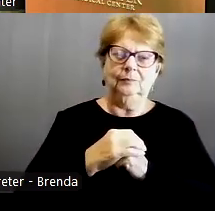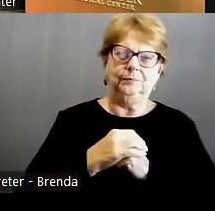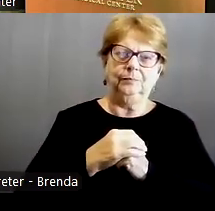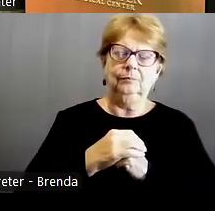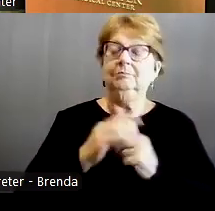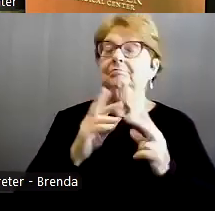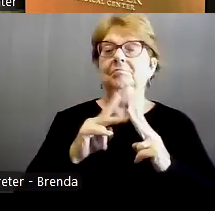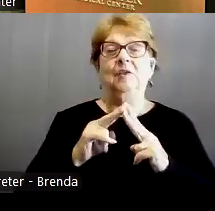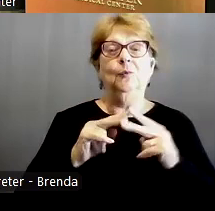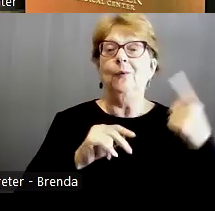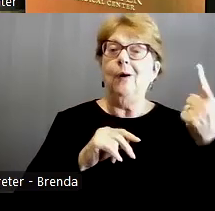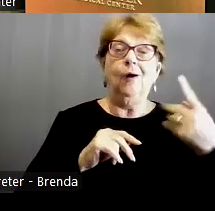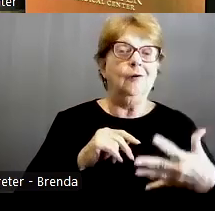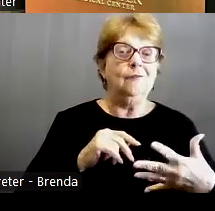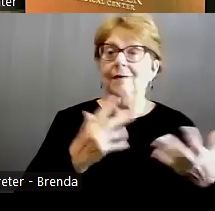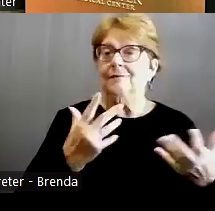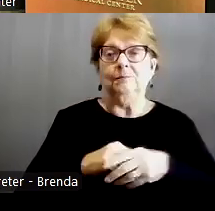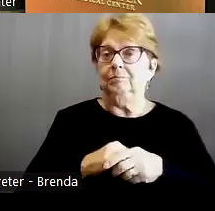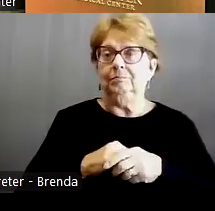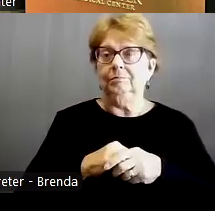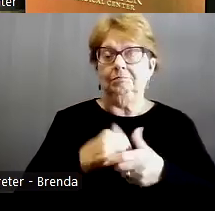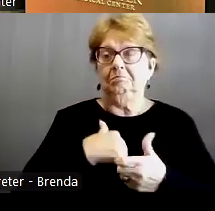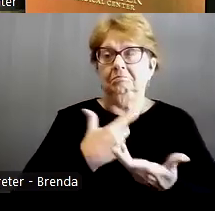Either way, 1 or 5, I'm good with.